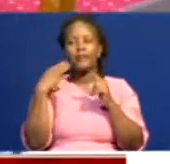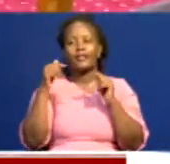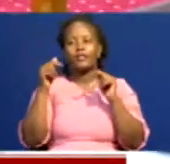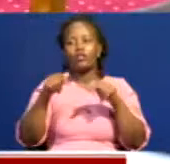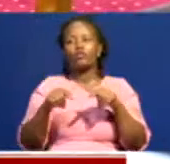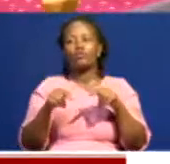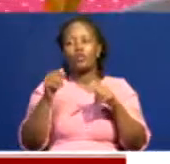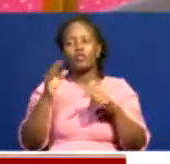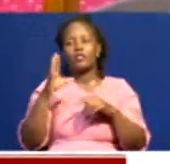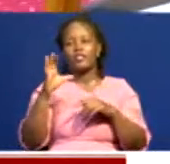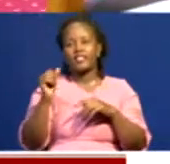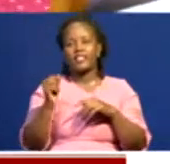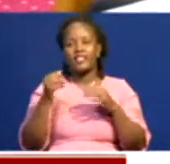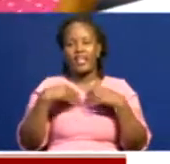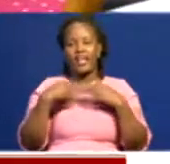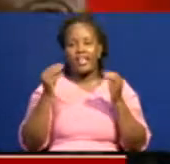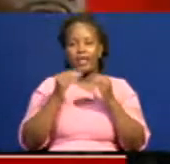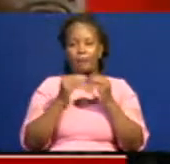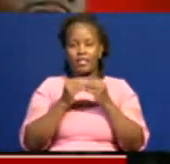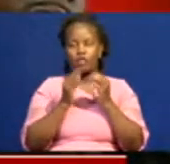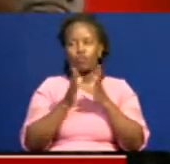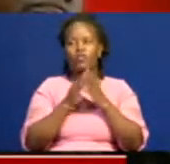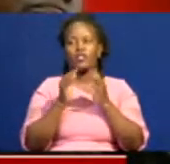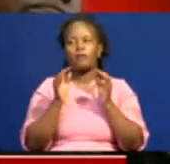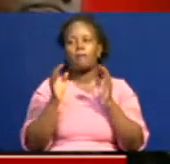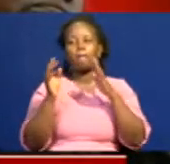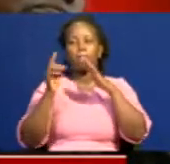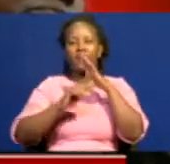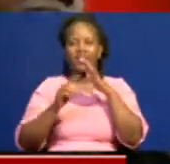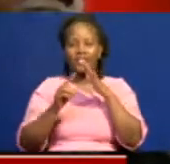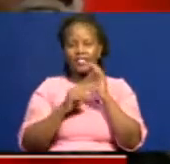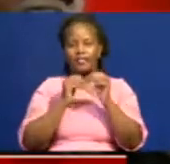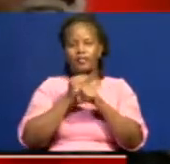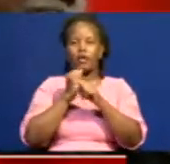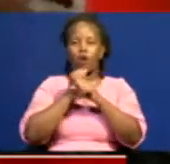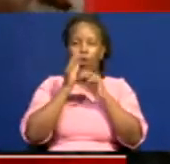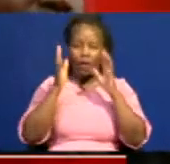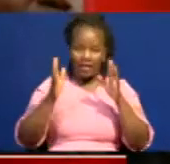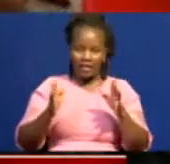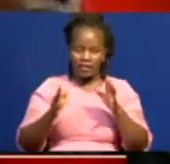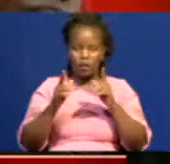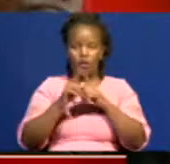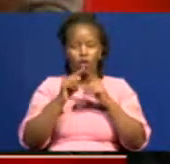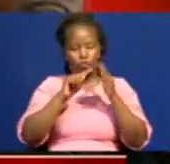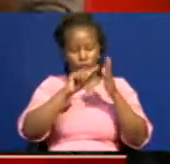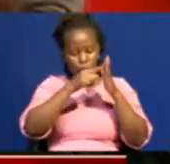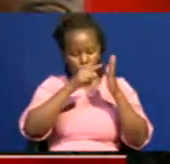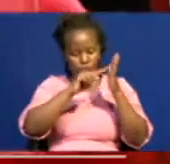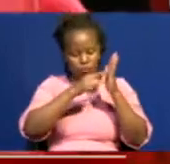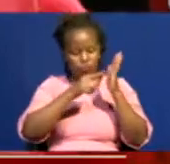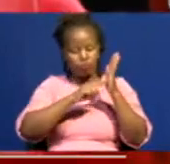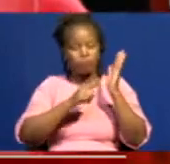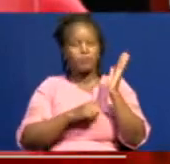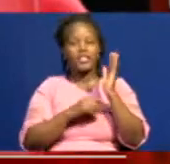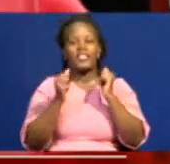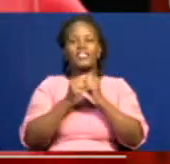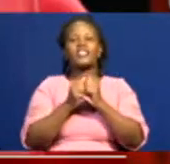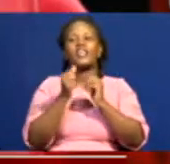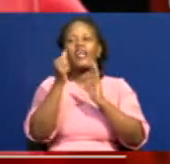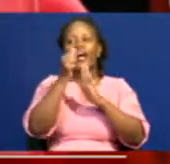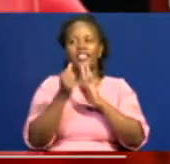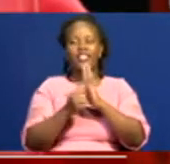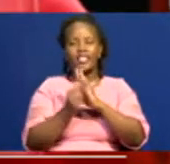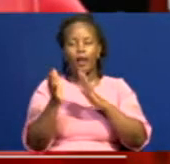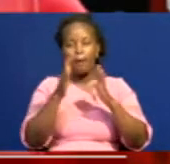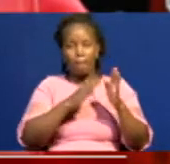held the inaugural meeting with the ministry staff. Here, she outlined 10 strategic deliverables she plans to focus on during her